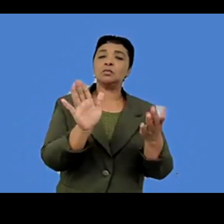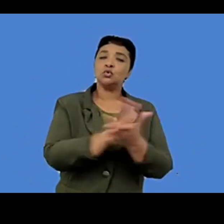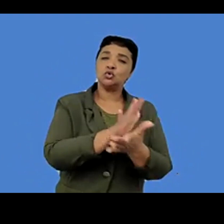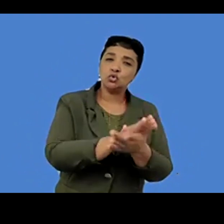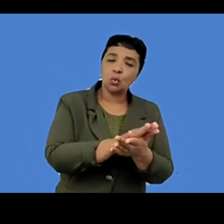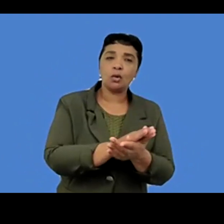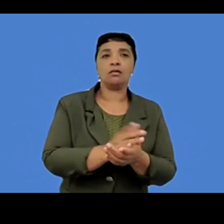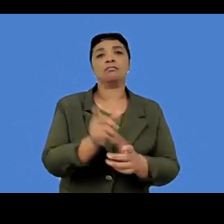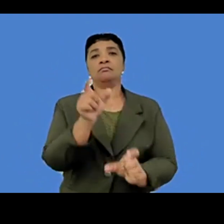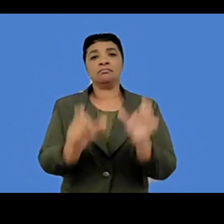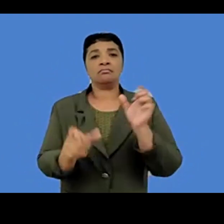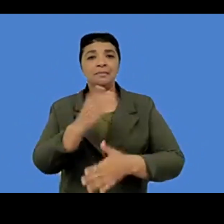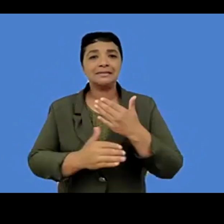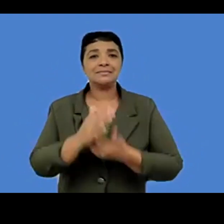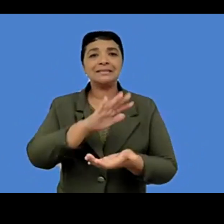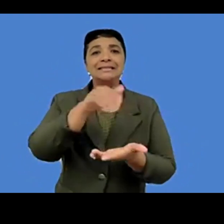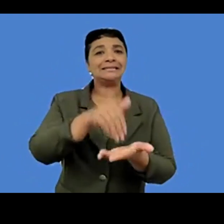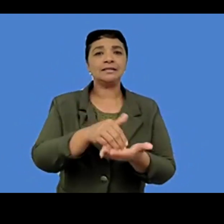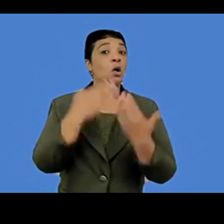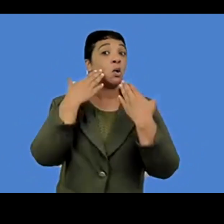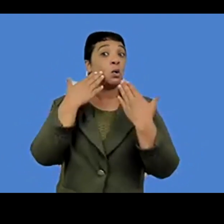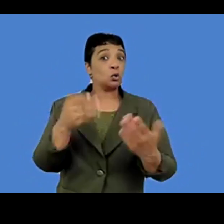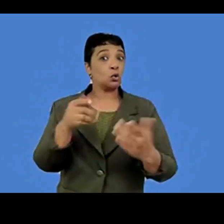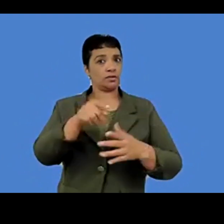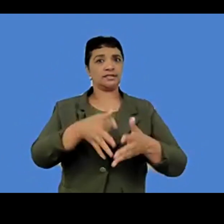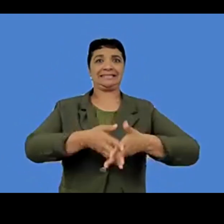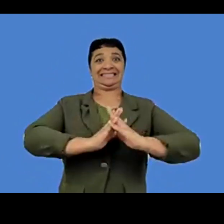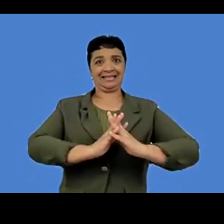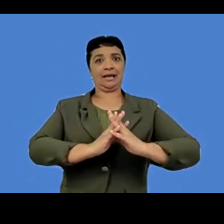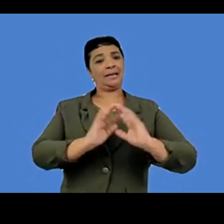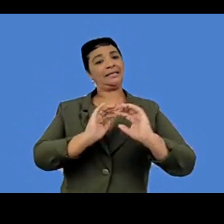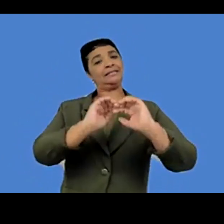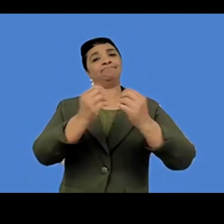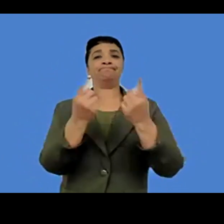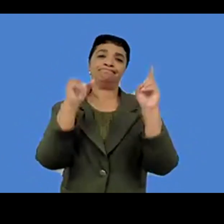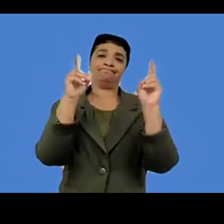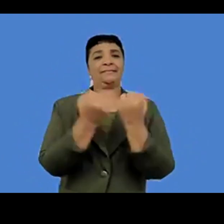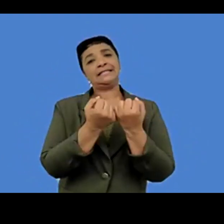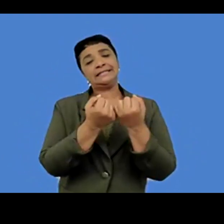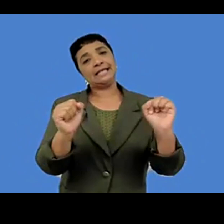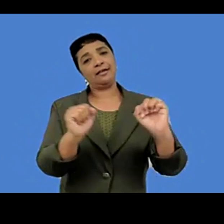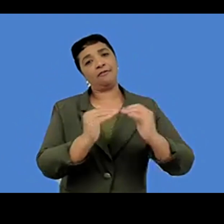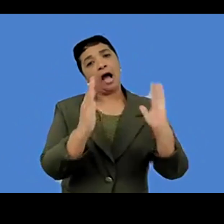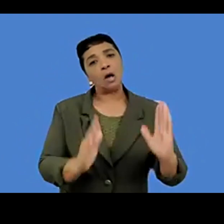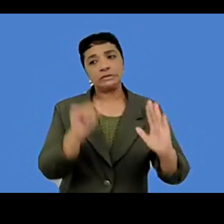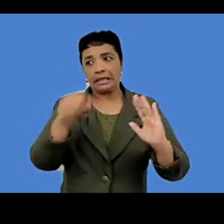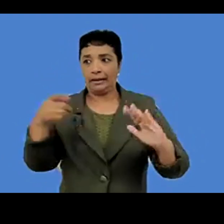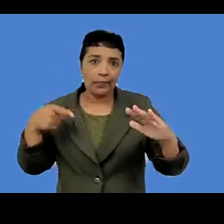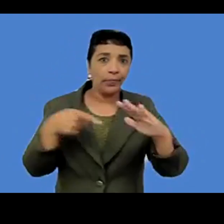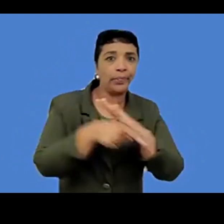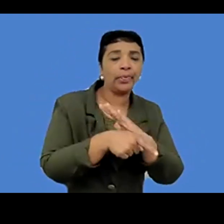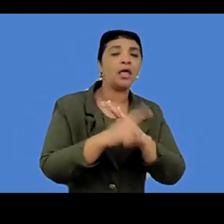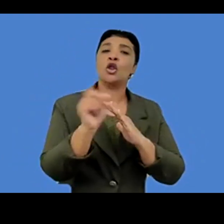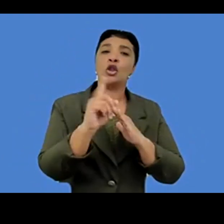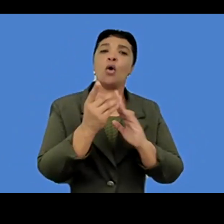with disabilities. They were not designated as, you know, safe places where people with albinism could go to.